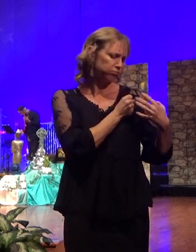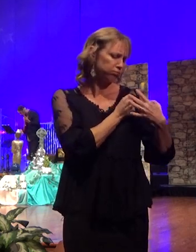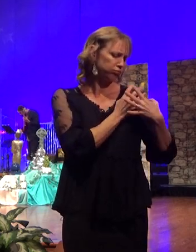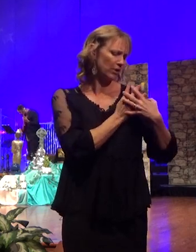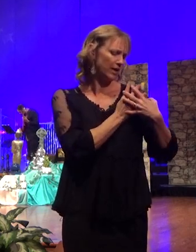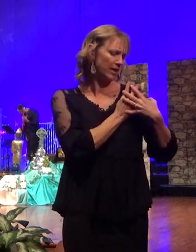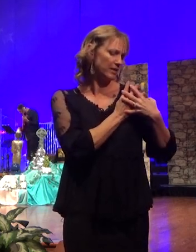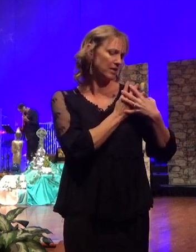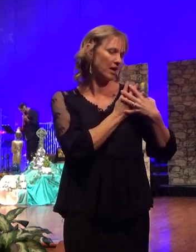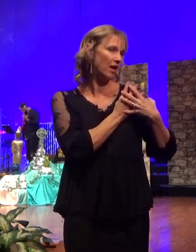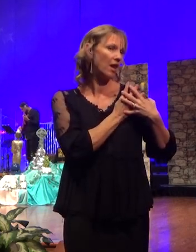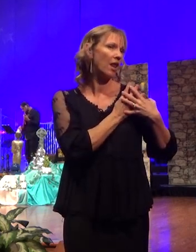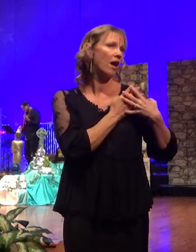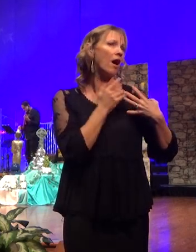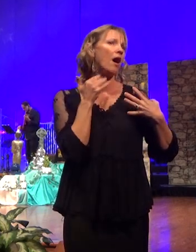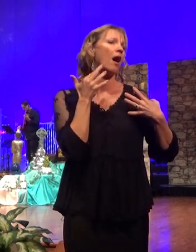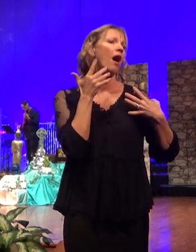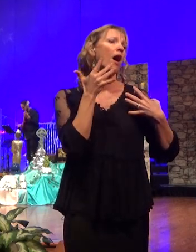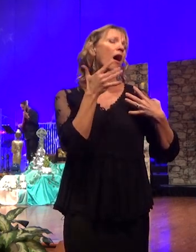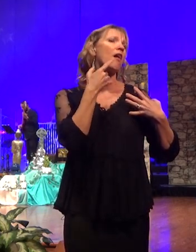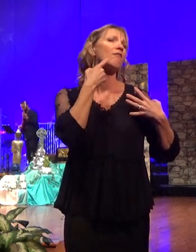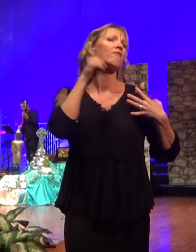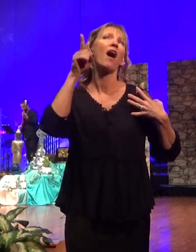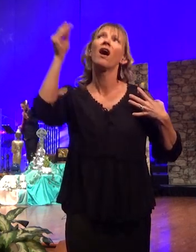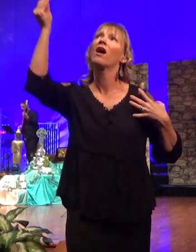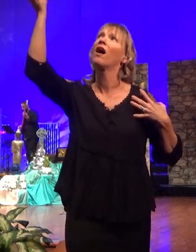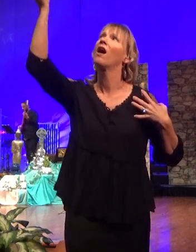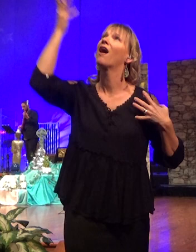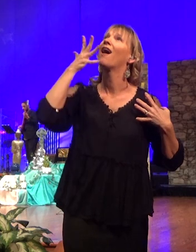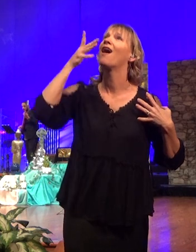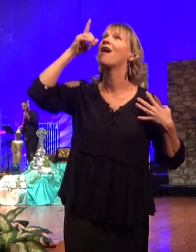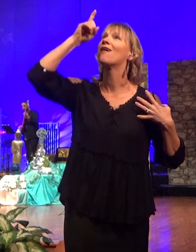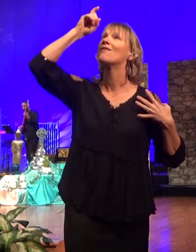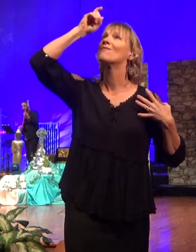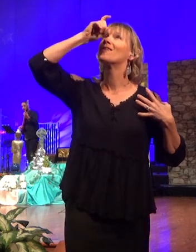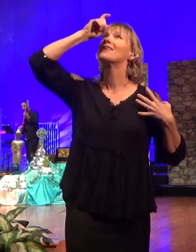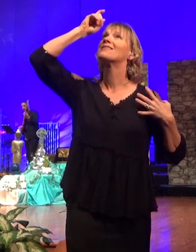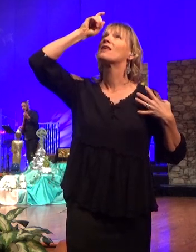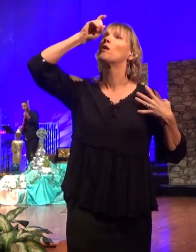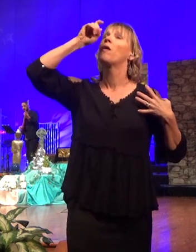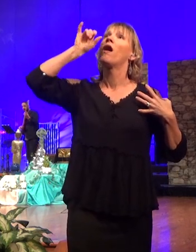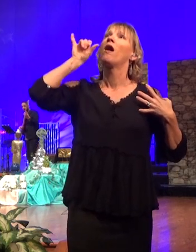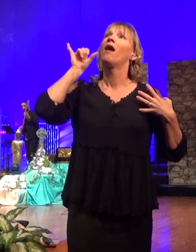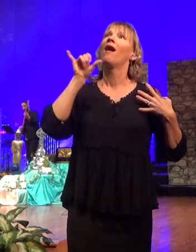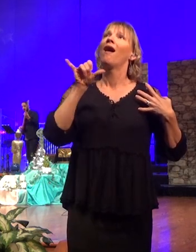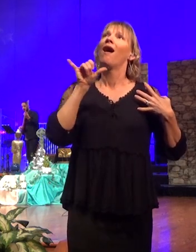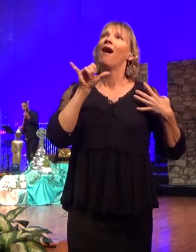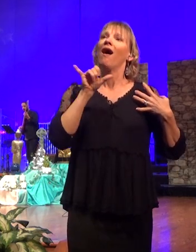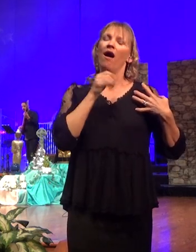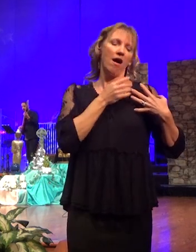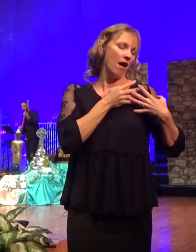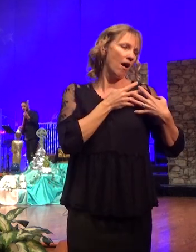you gave me wisdom to find the key.